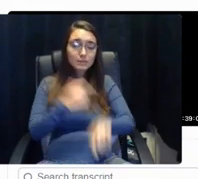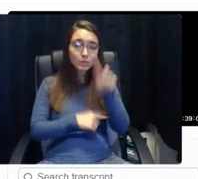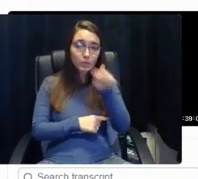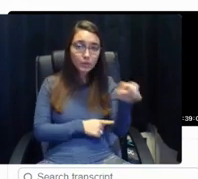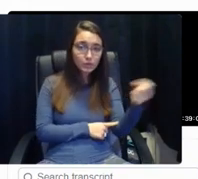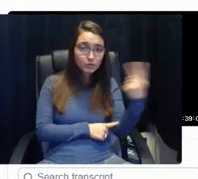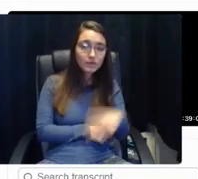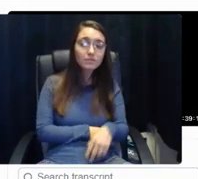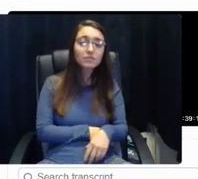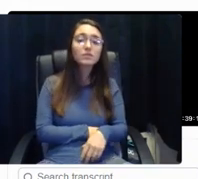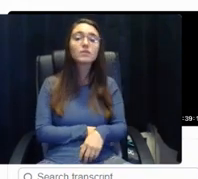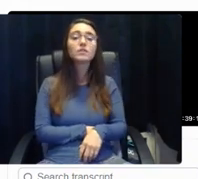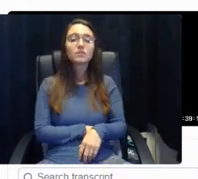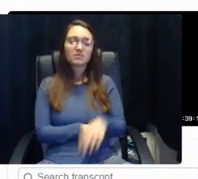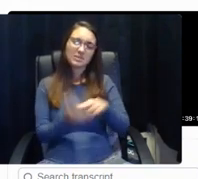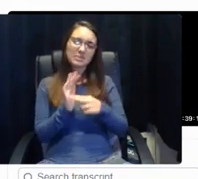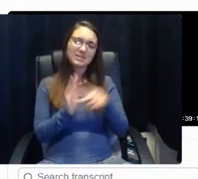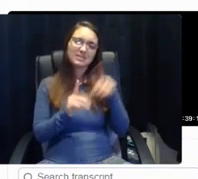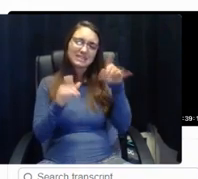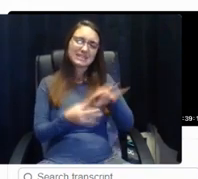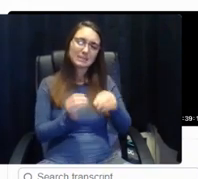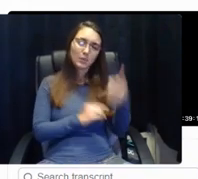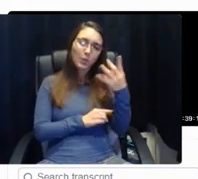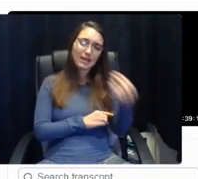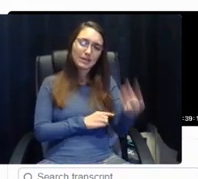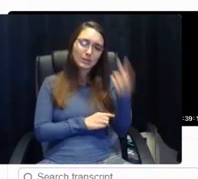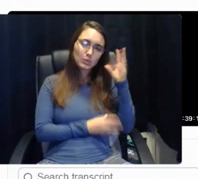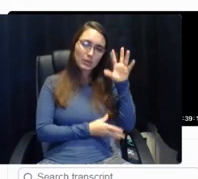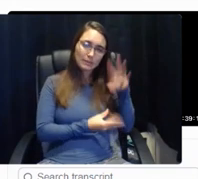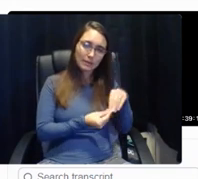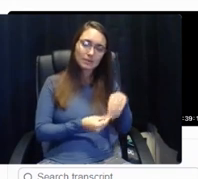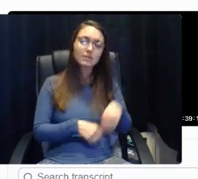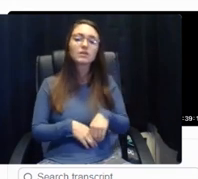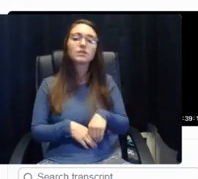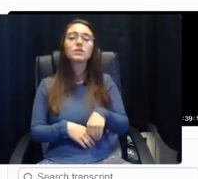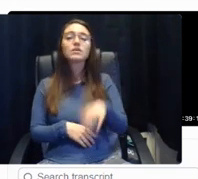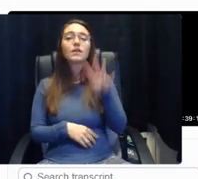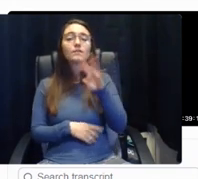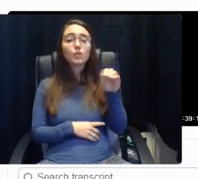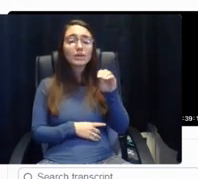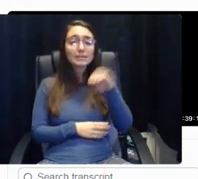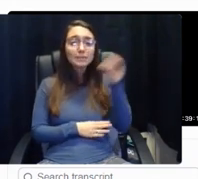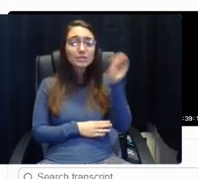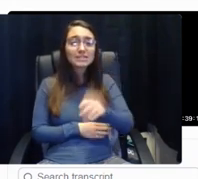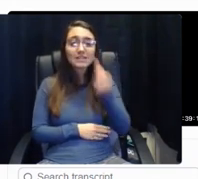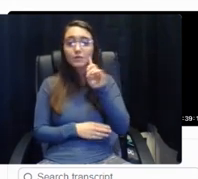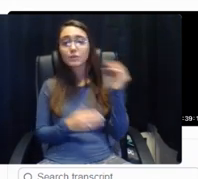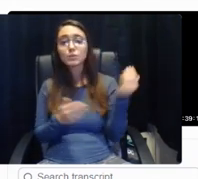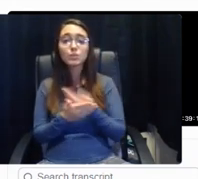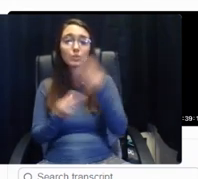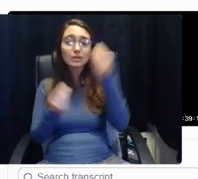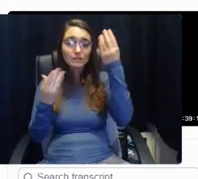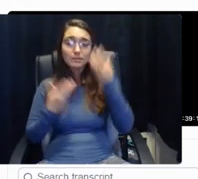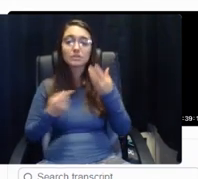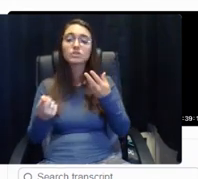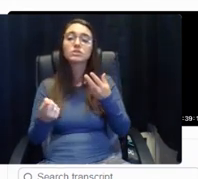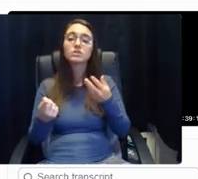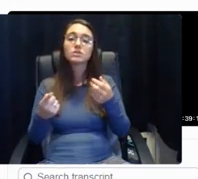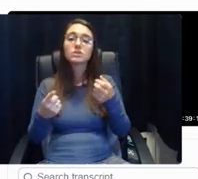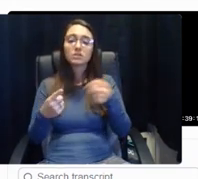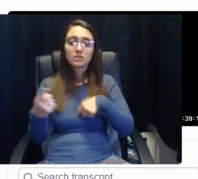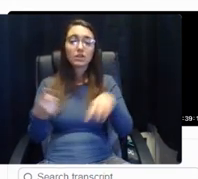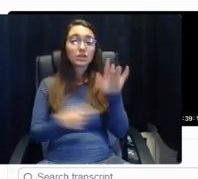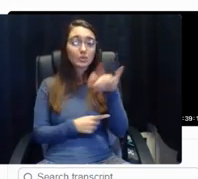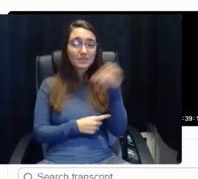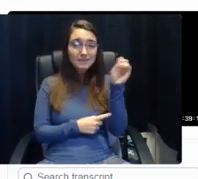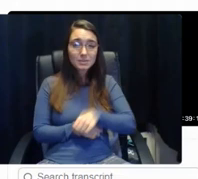with exam 1 and 2. 40% for new materials. Among the 40%, 25% of them will